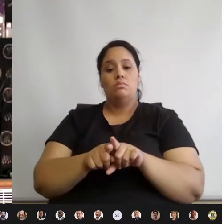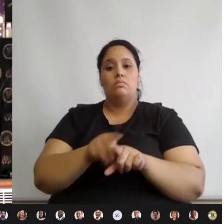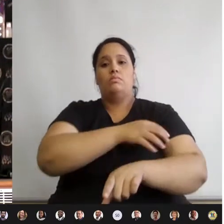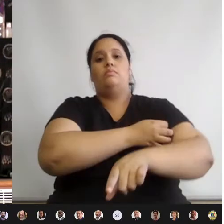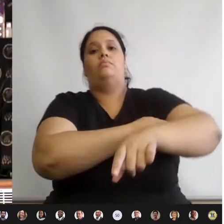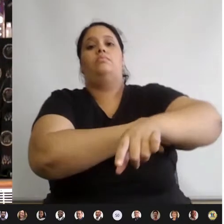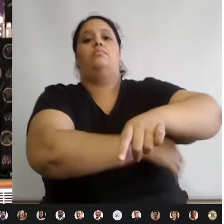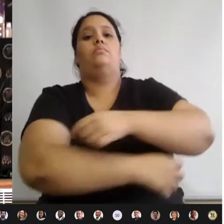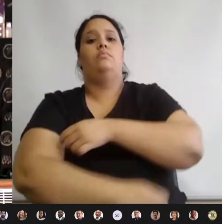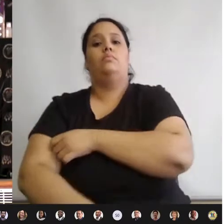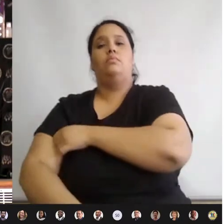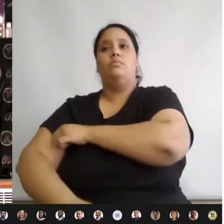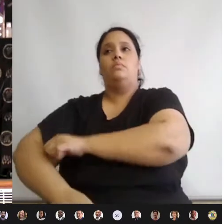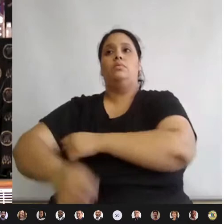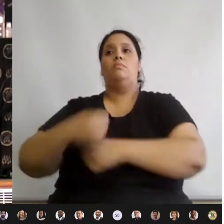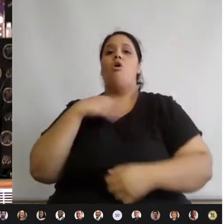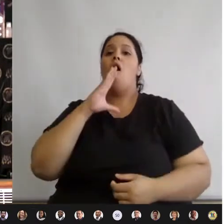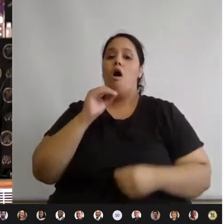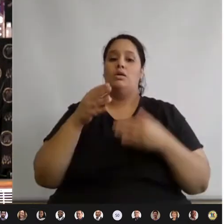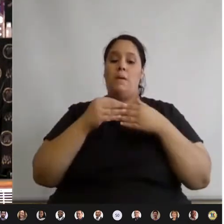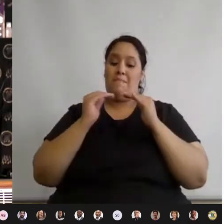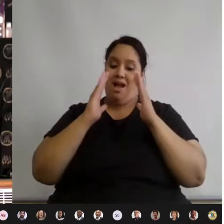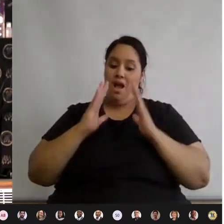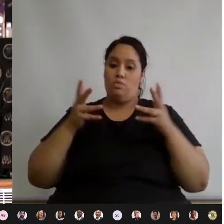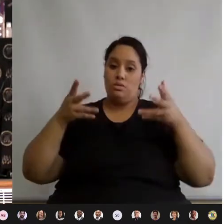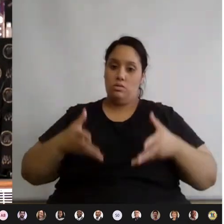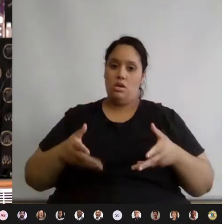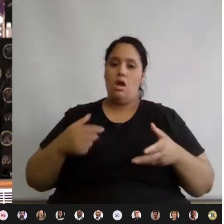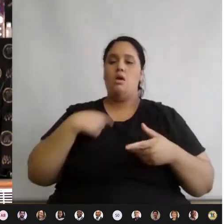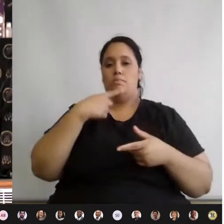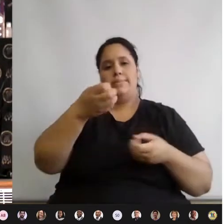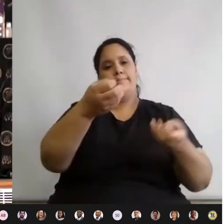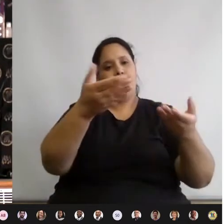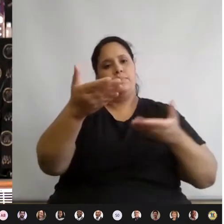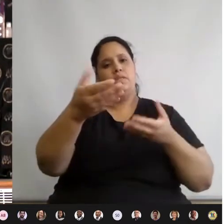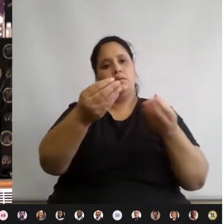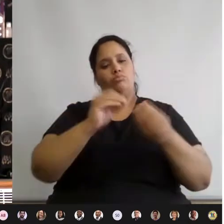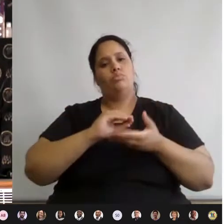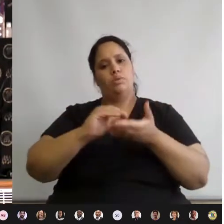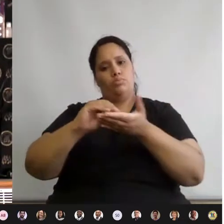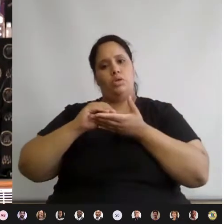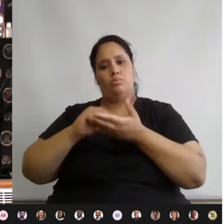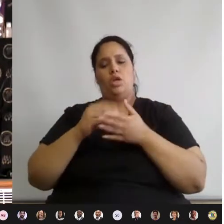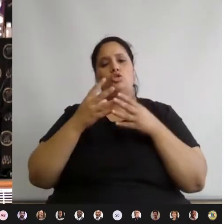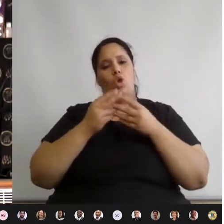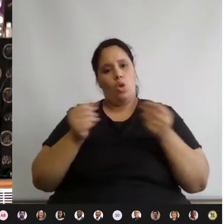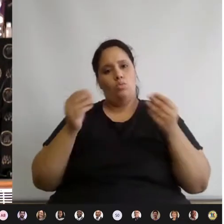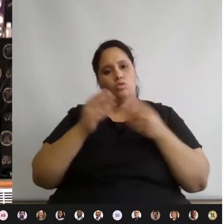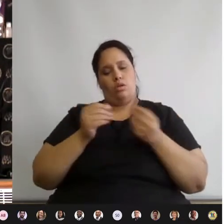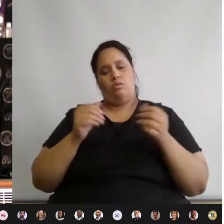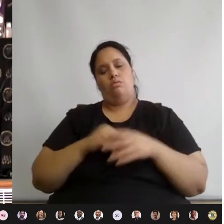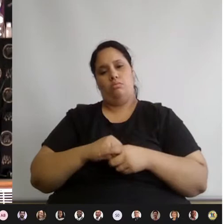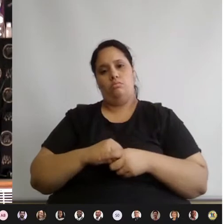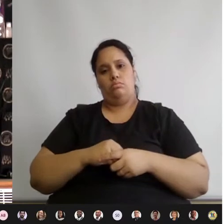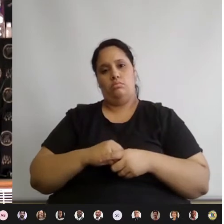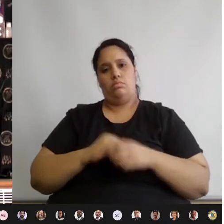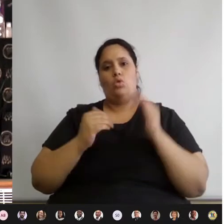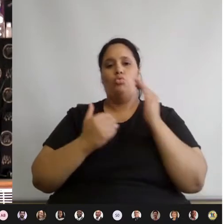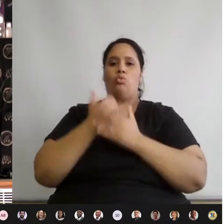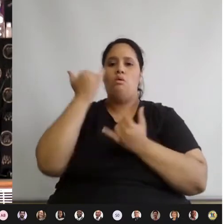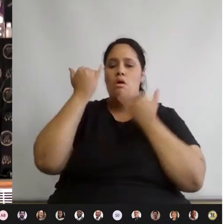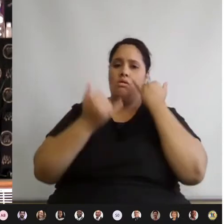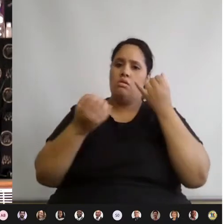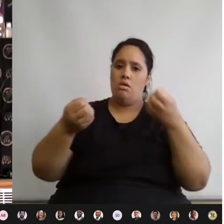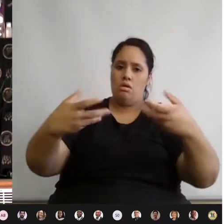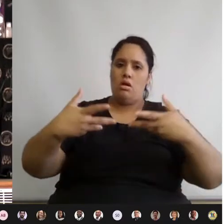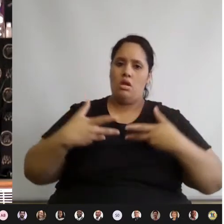the members of this House to come with solutions, come with new things, and the Honourable Leader of the Opposition said to me